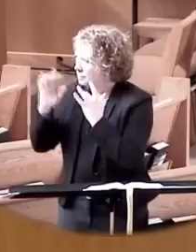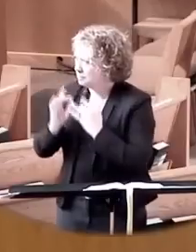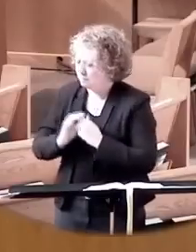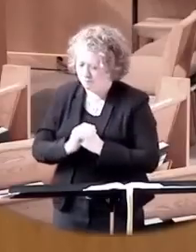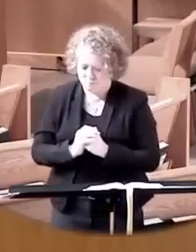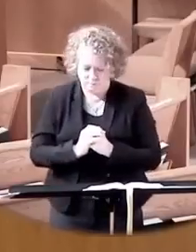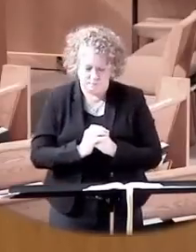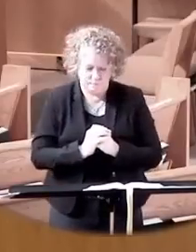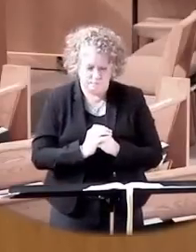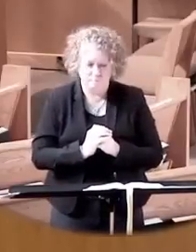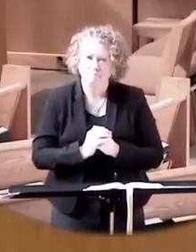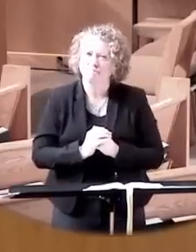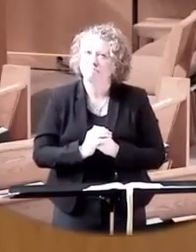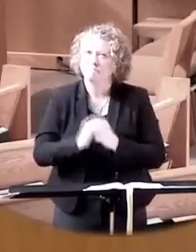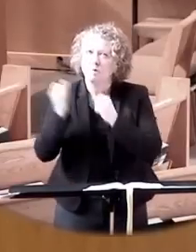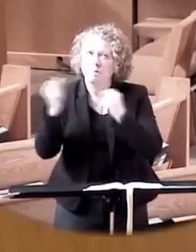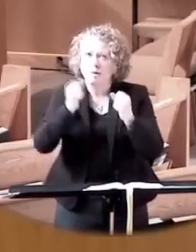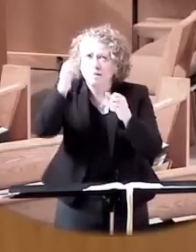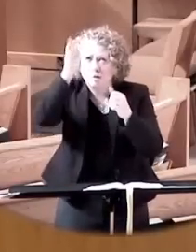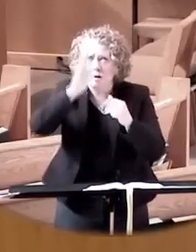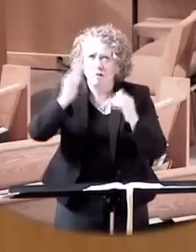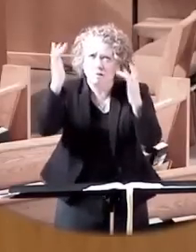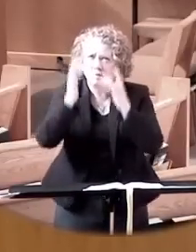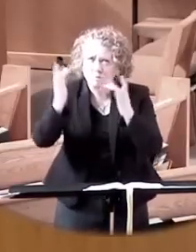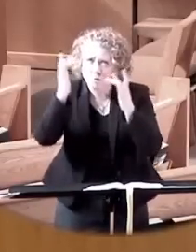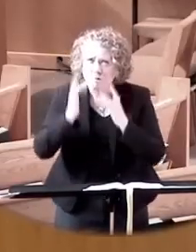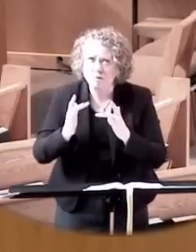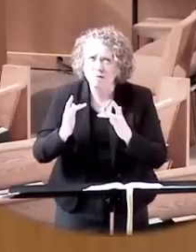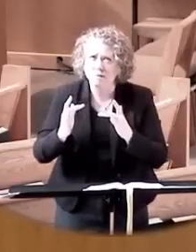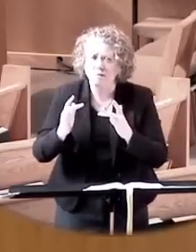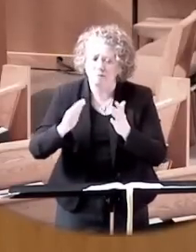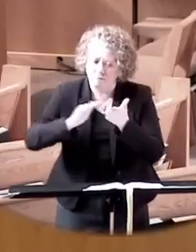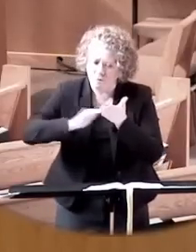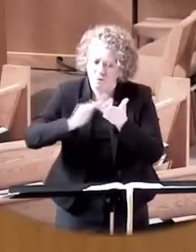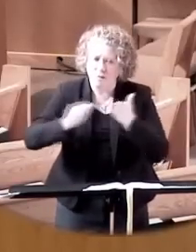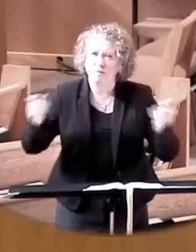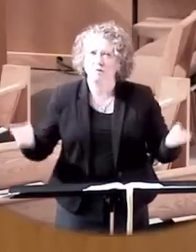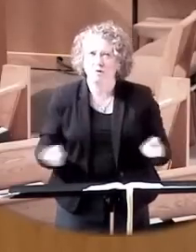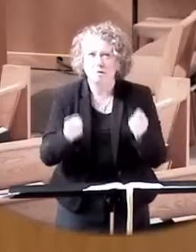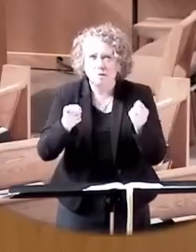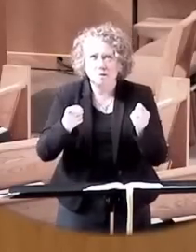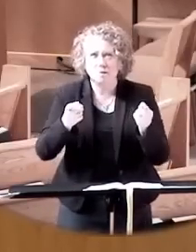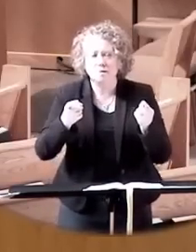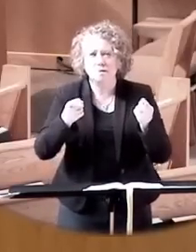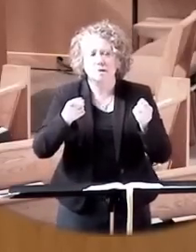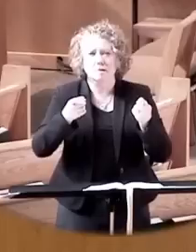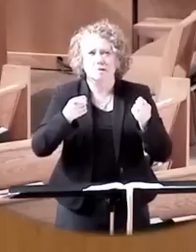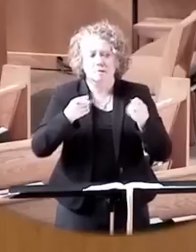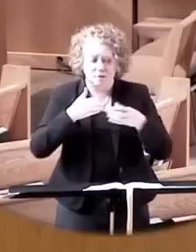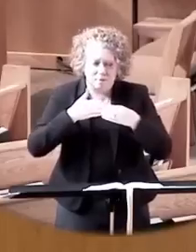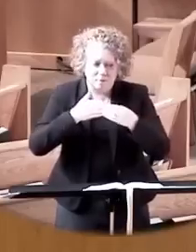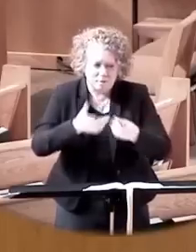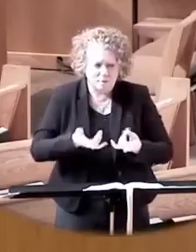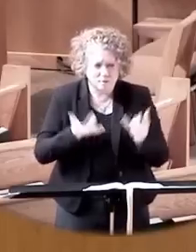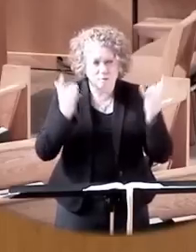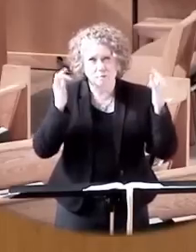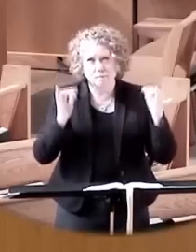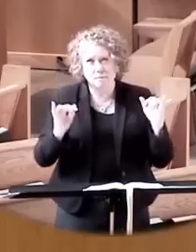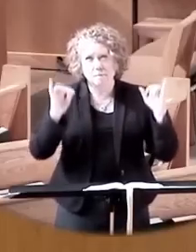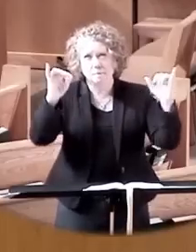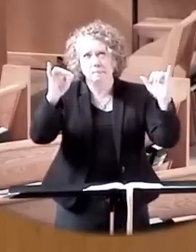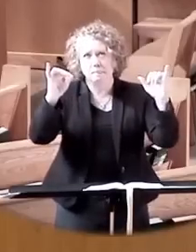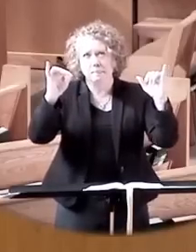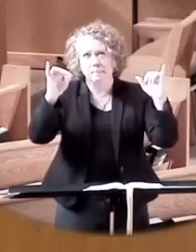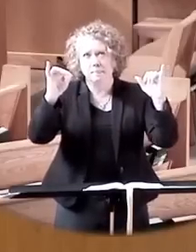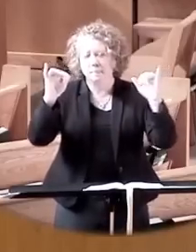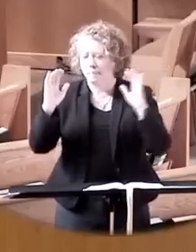Lord, have mercy. May Almighty God have mercy on us, forgive us our sins, and bring us to